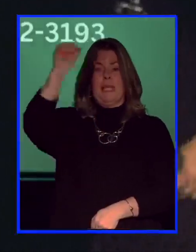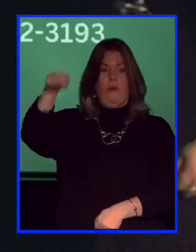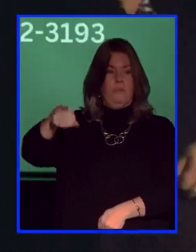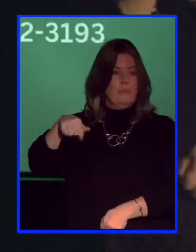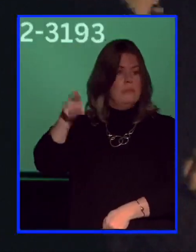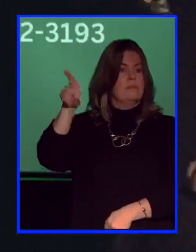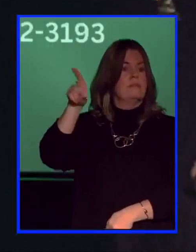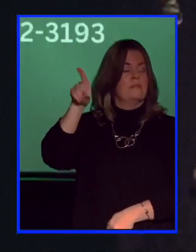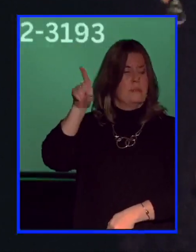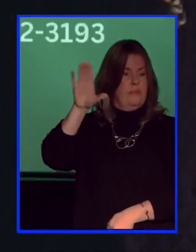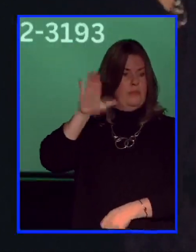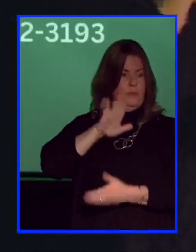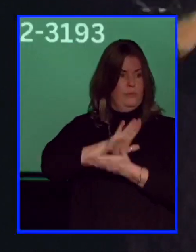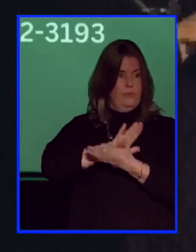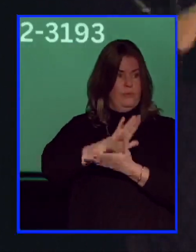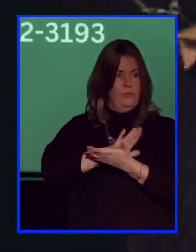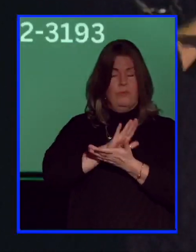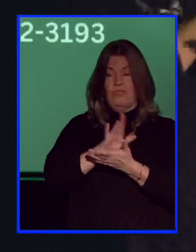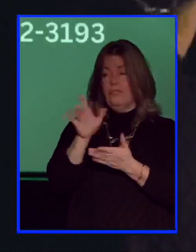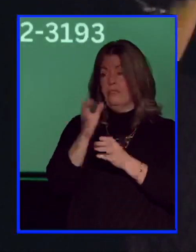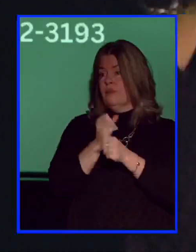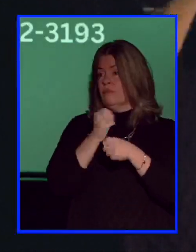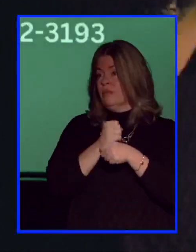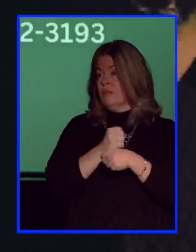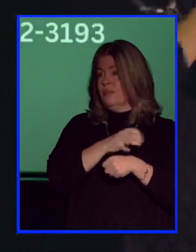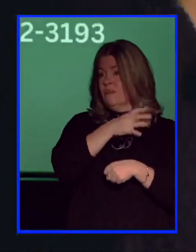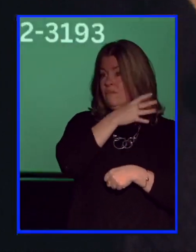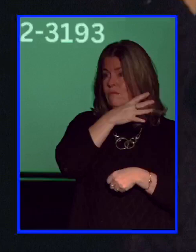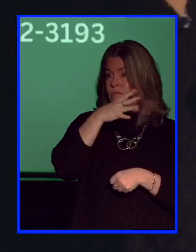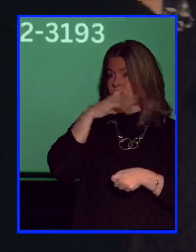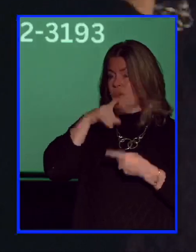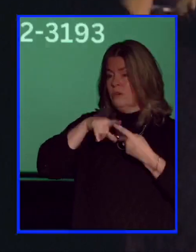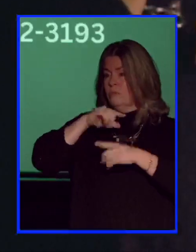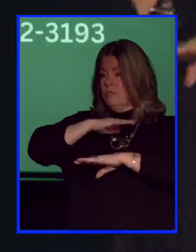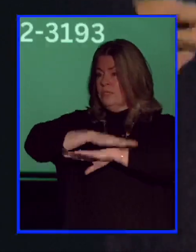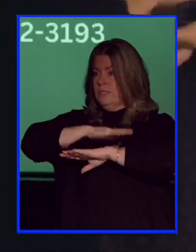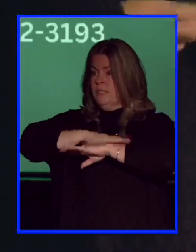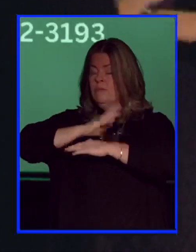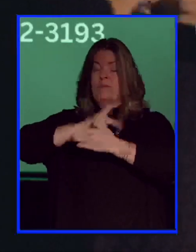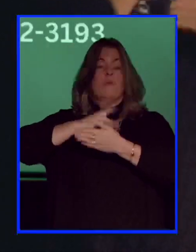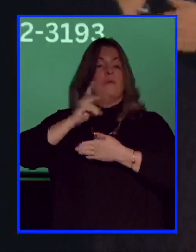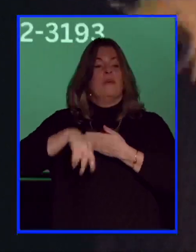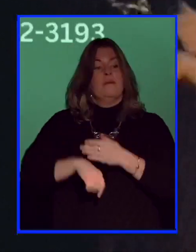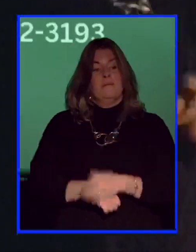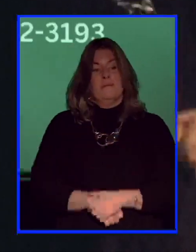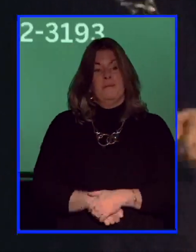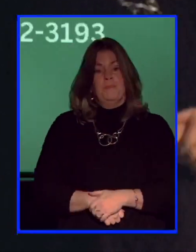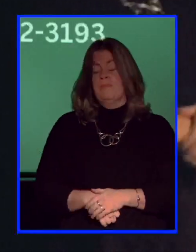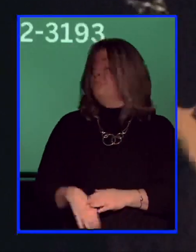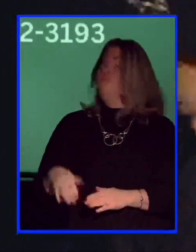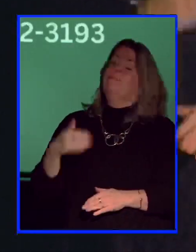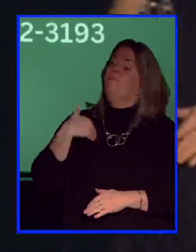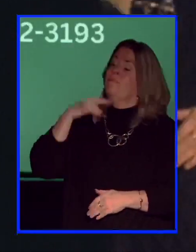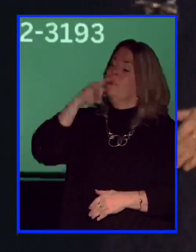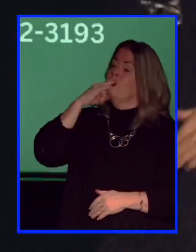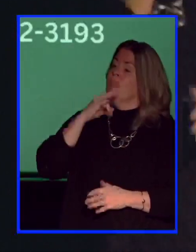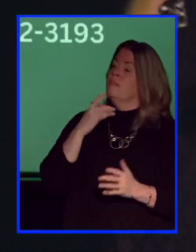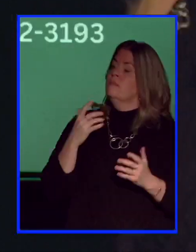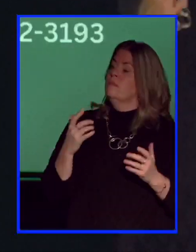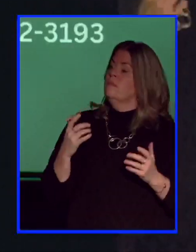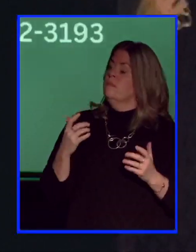their school, and they've really created this farm-to-table program. They've got kids